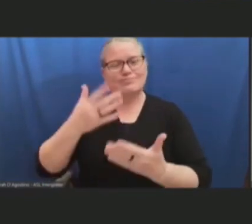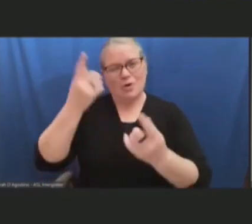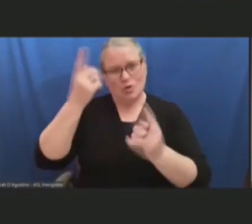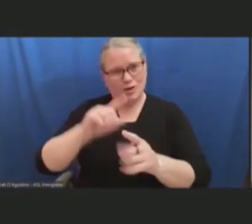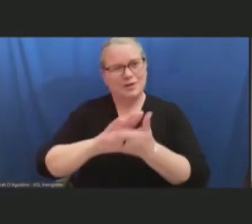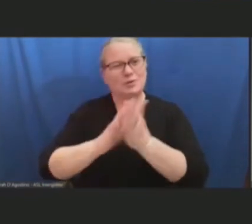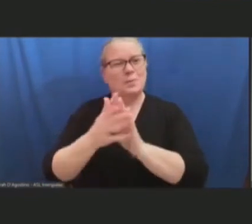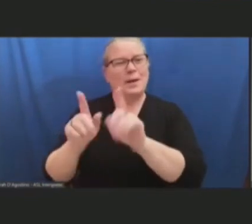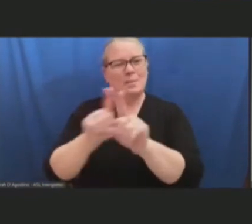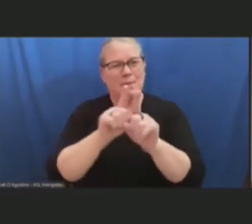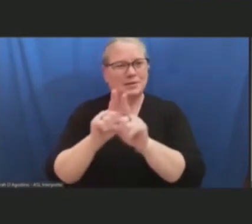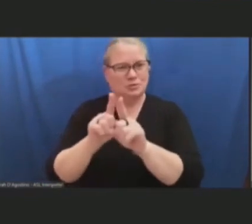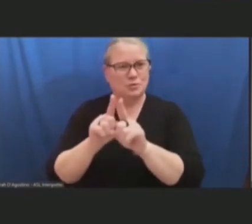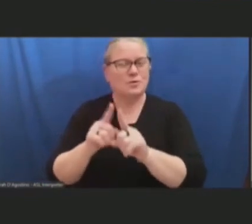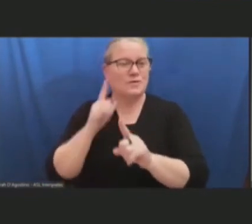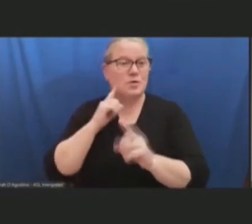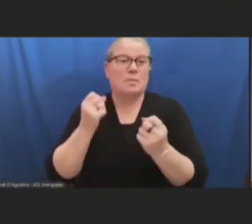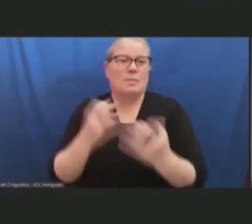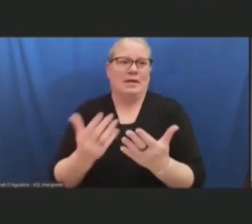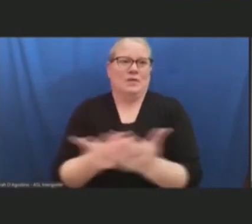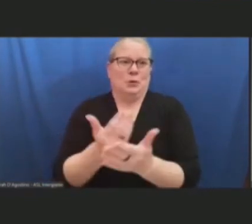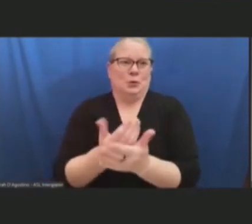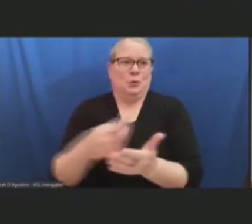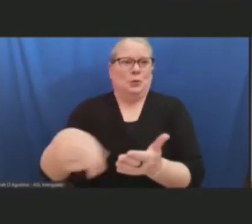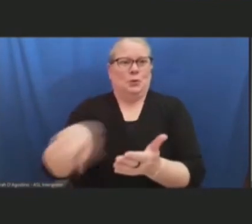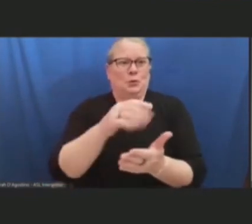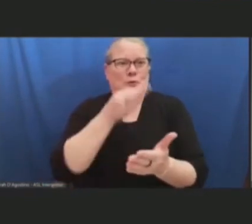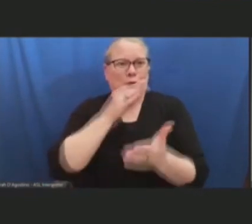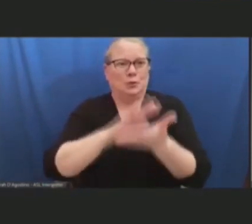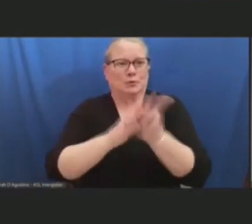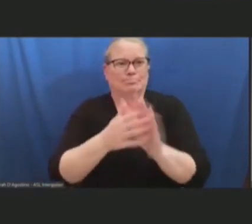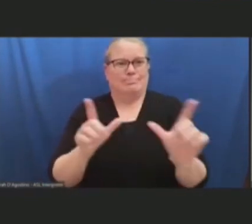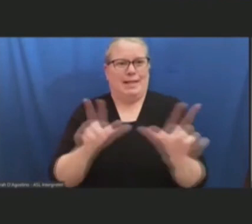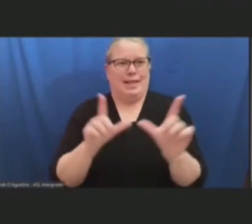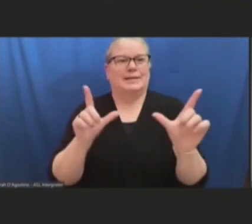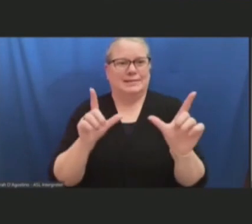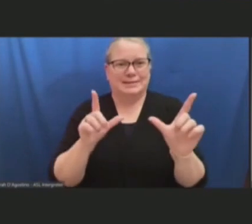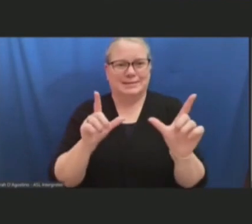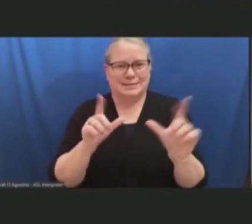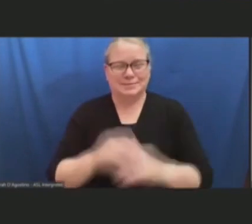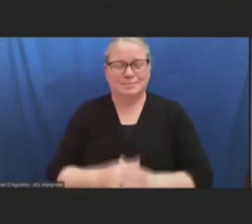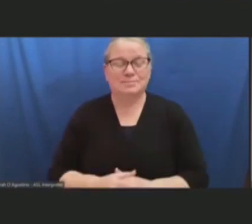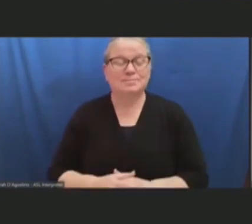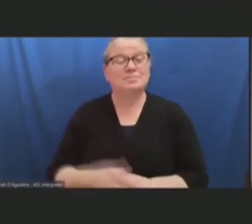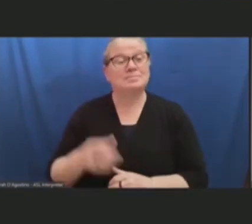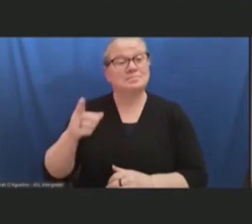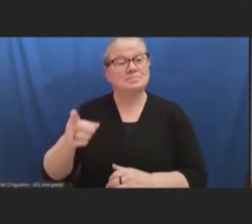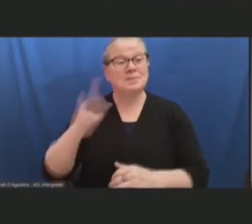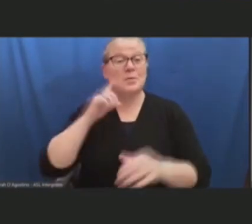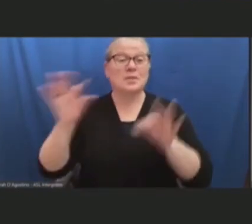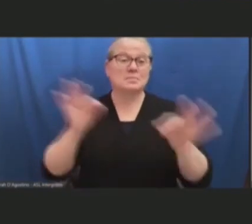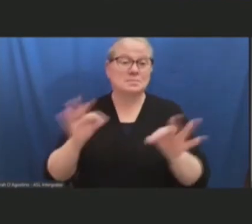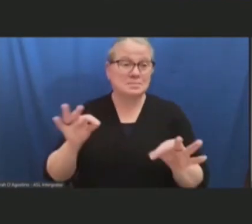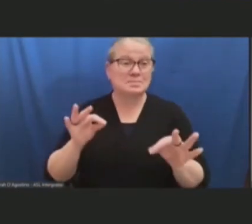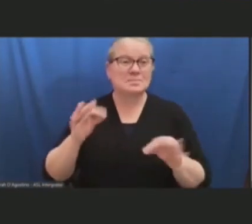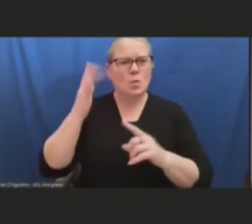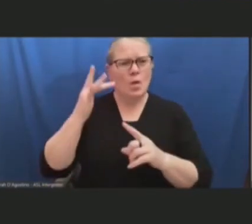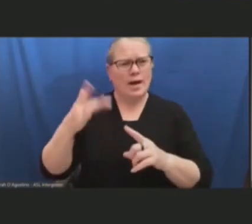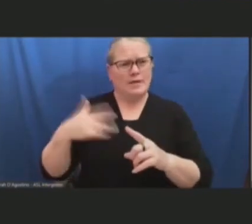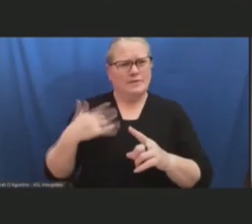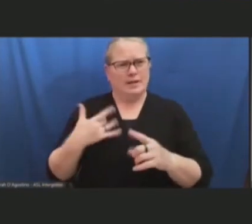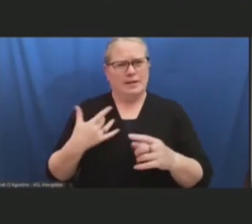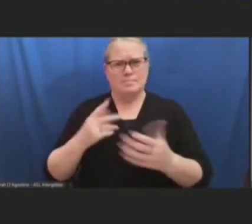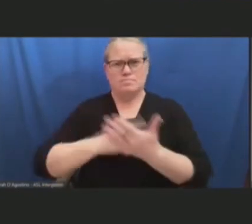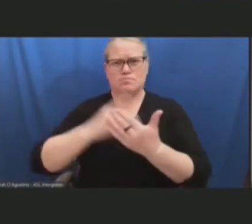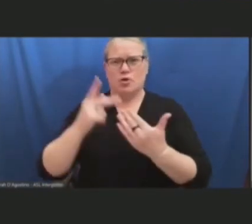many of our new licensed brokers at the end of the summer. So Cesar's going to talk to you why he thinks this program is so